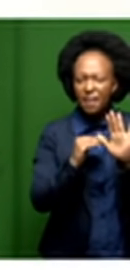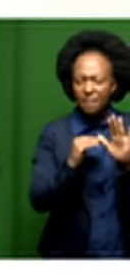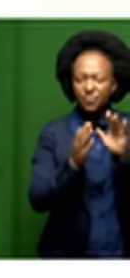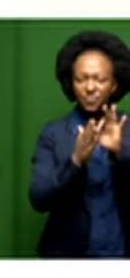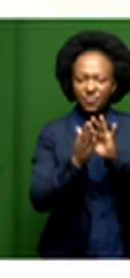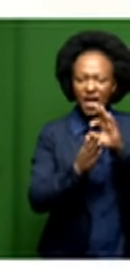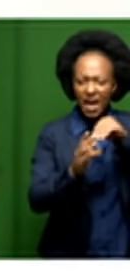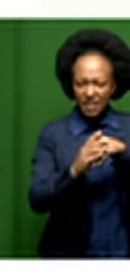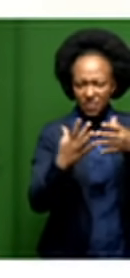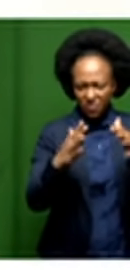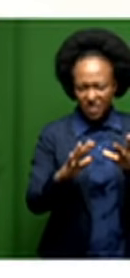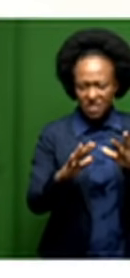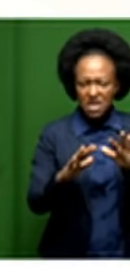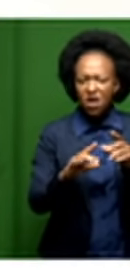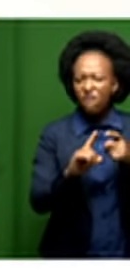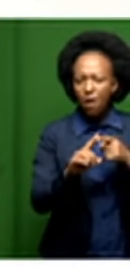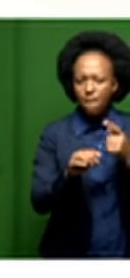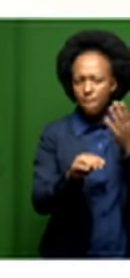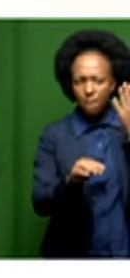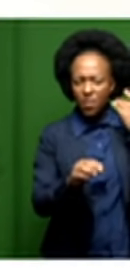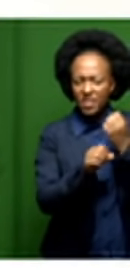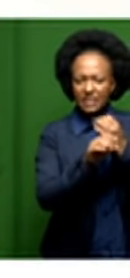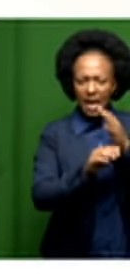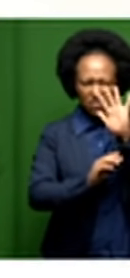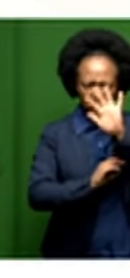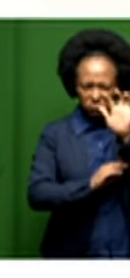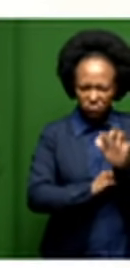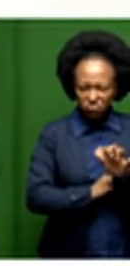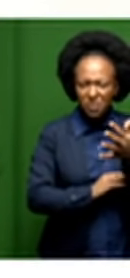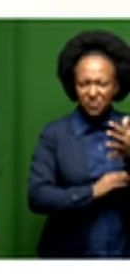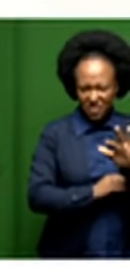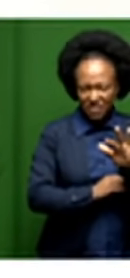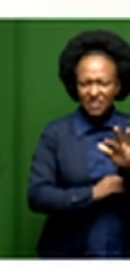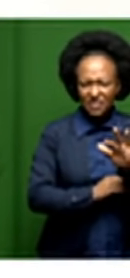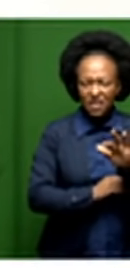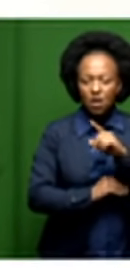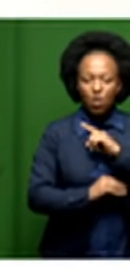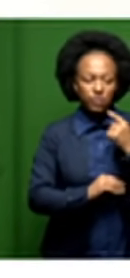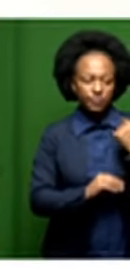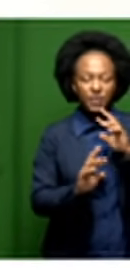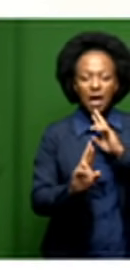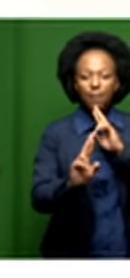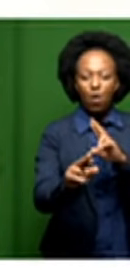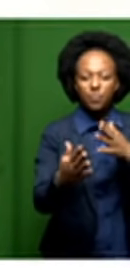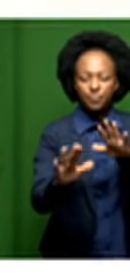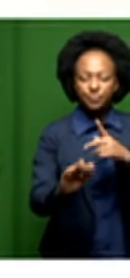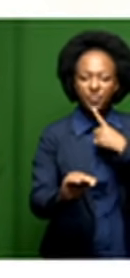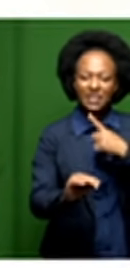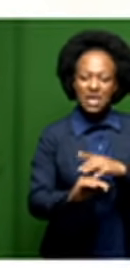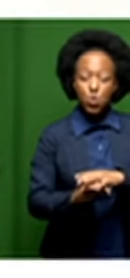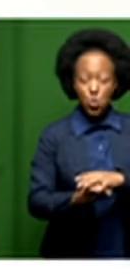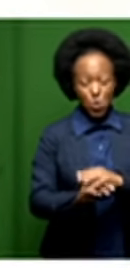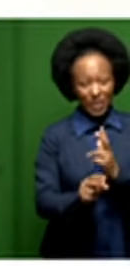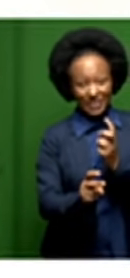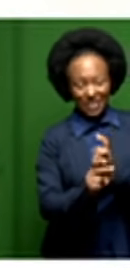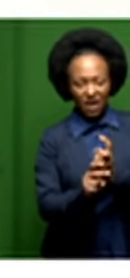beginning have had a question mark on, and we say that due to COVID and other reasons, once a report came through saying that it would be very difficult for them